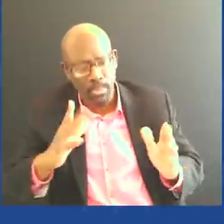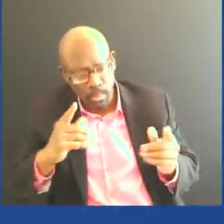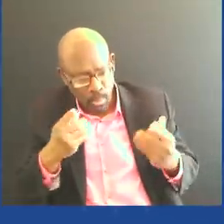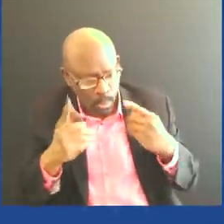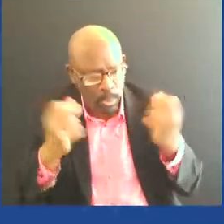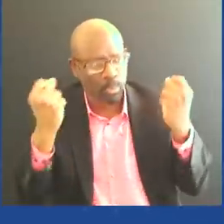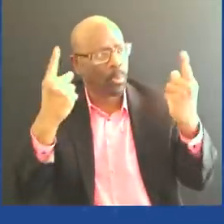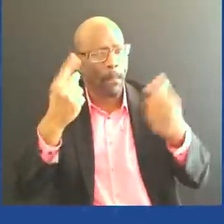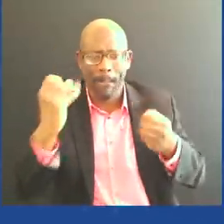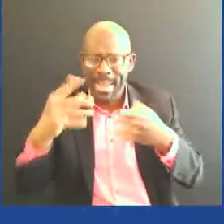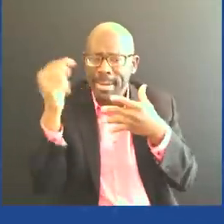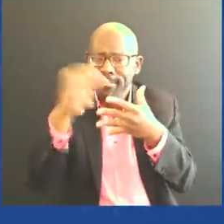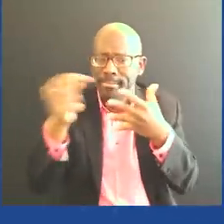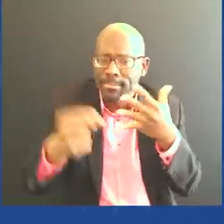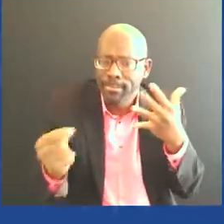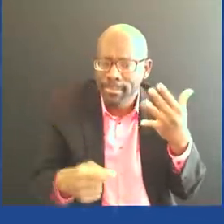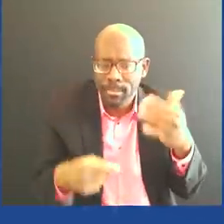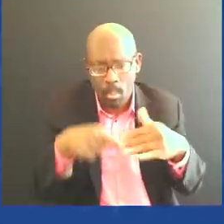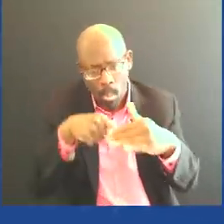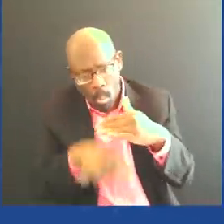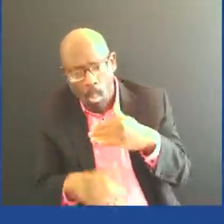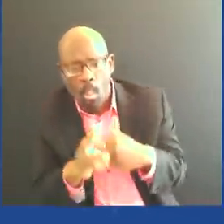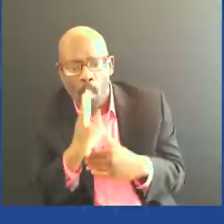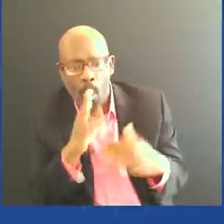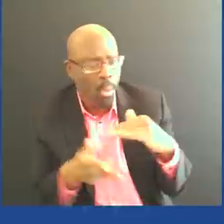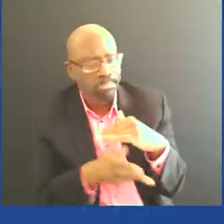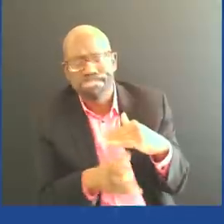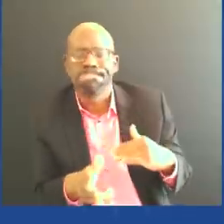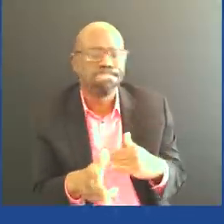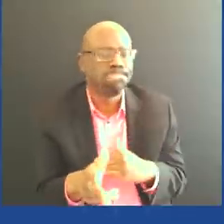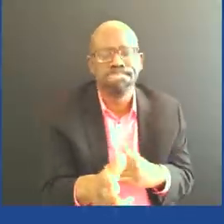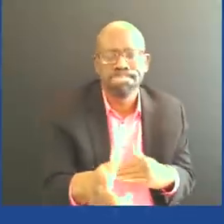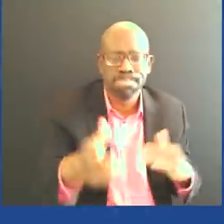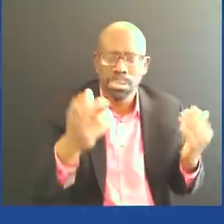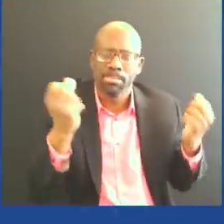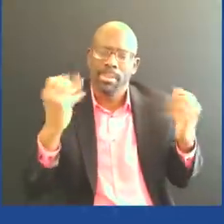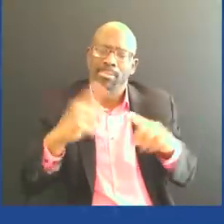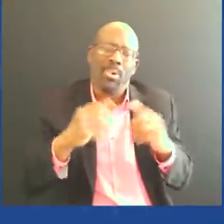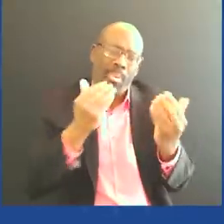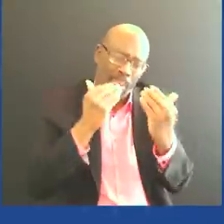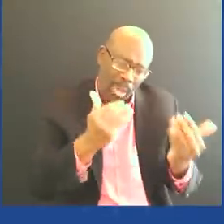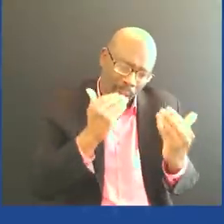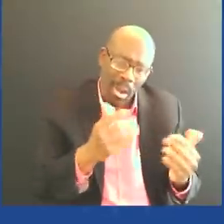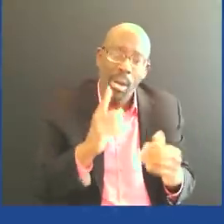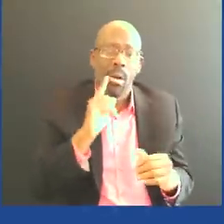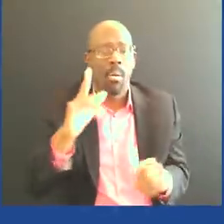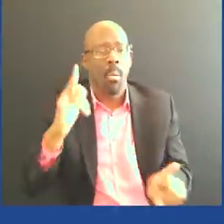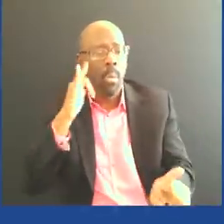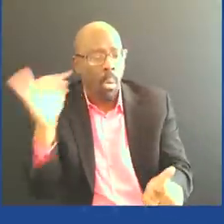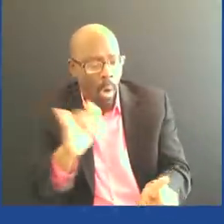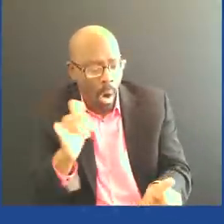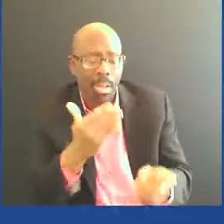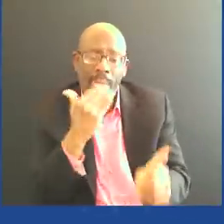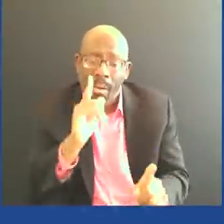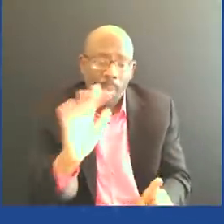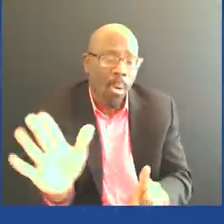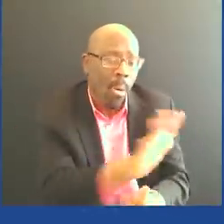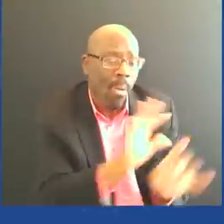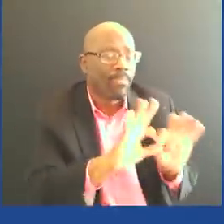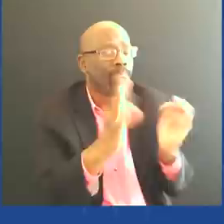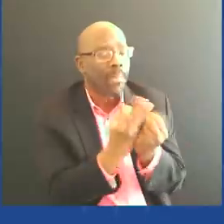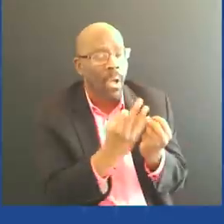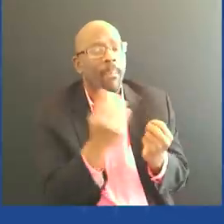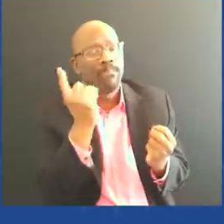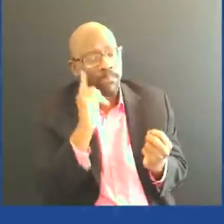waves. I thank you all. I especially thank your families for your service to our nation. I wish you all fair winds in